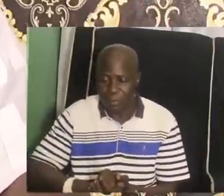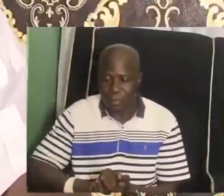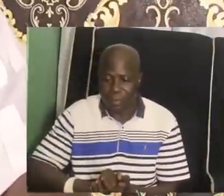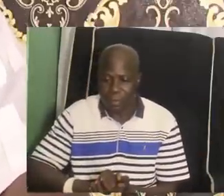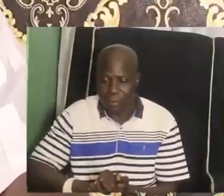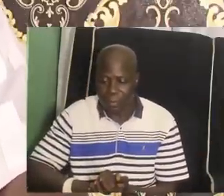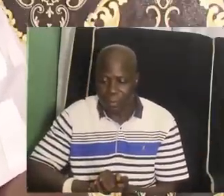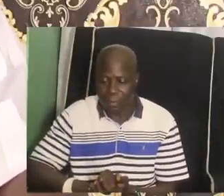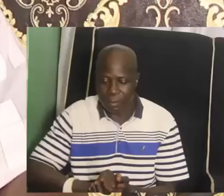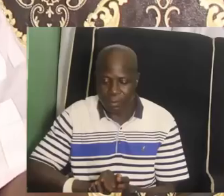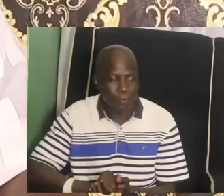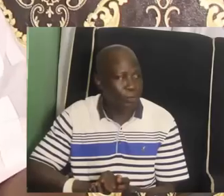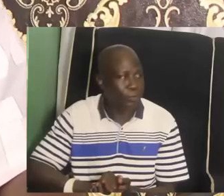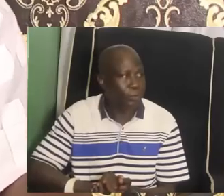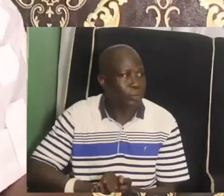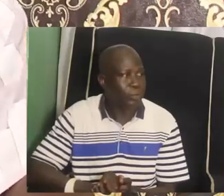21 22 23 and 24.